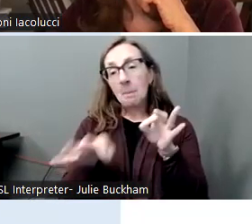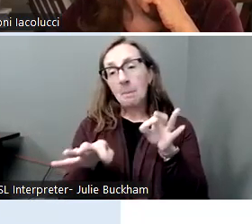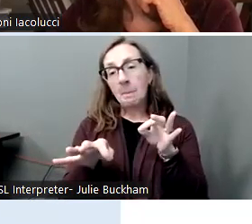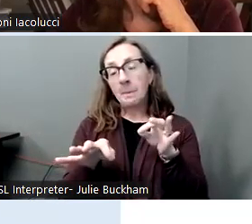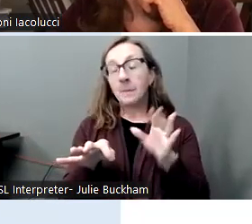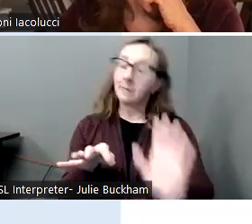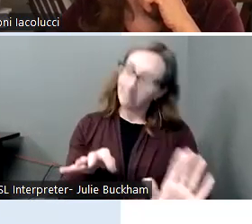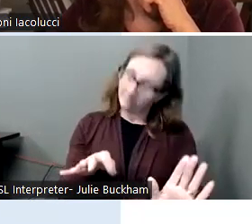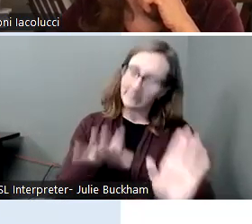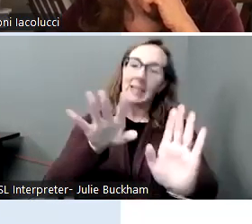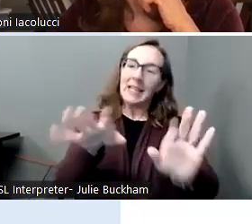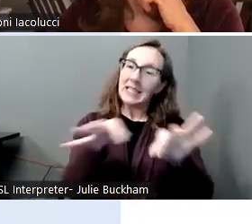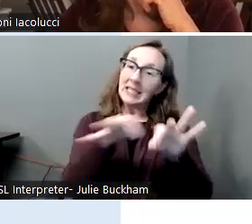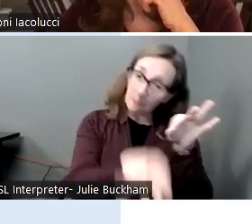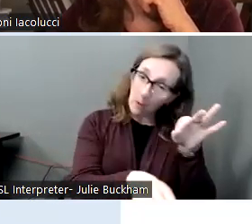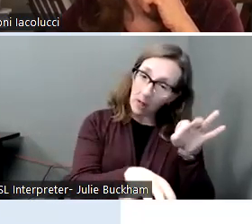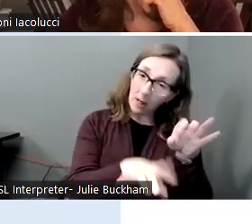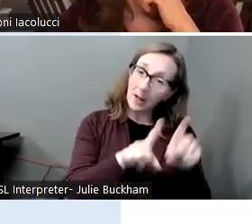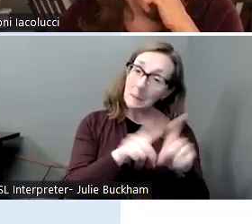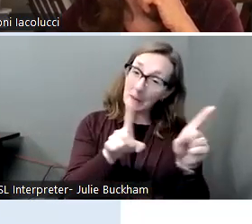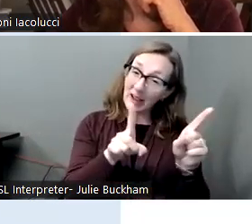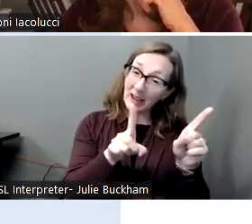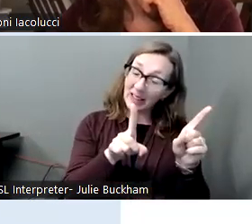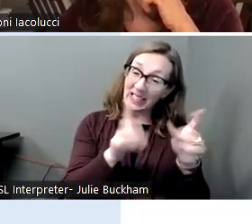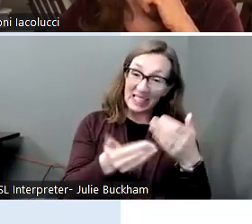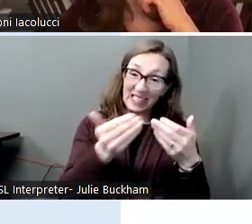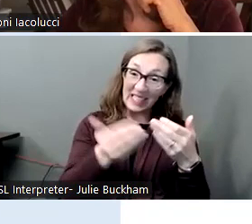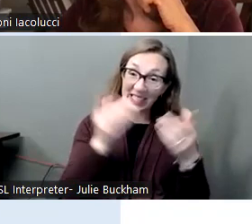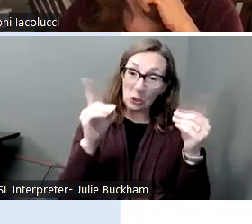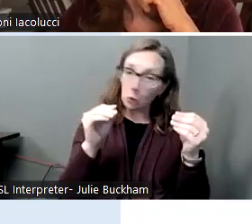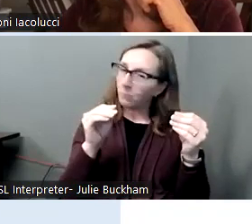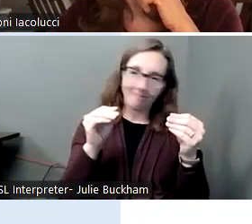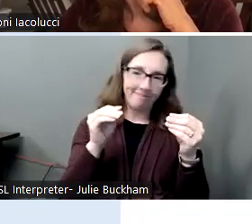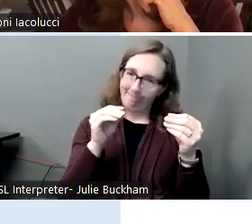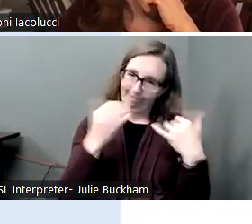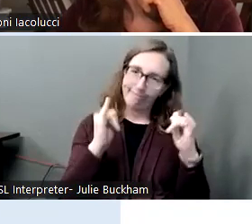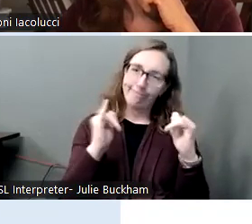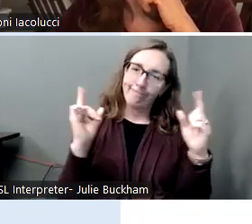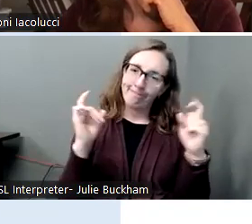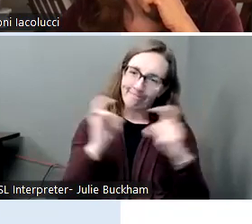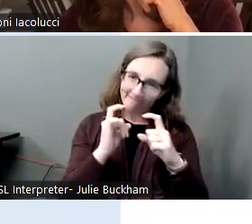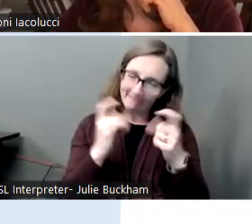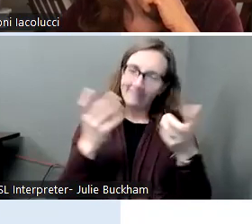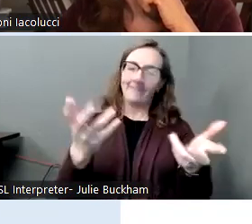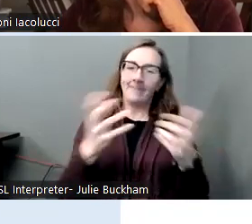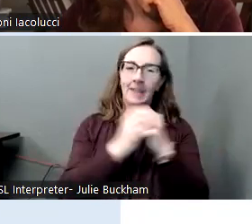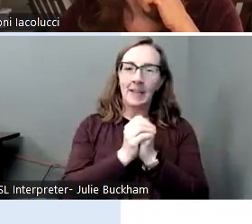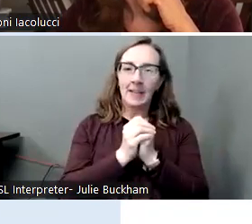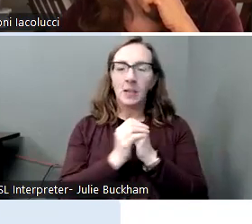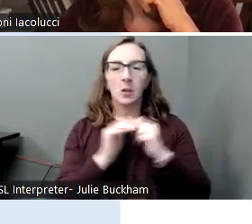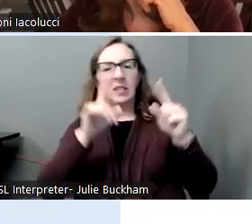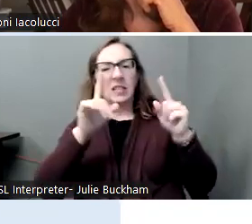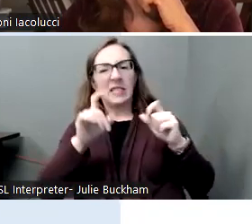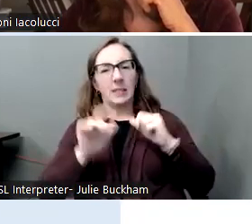Actually, it's simple, but it's hard to do. It's a way of not testing the patient's